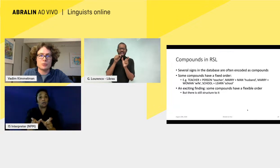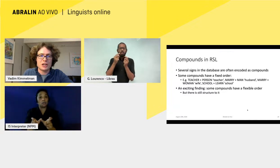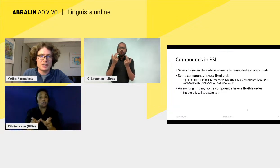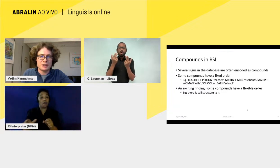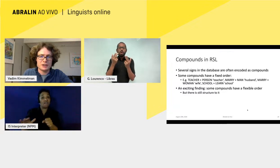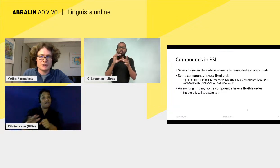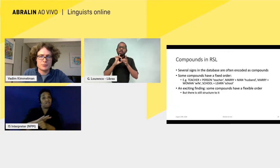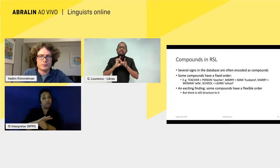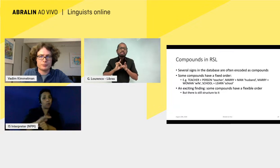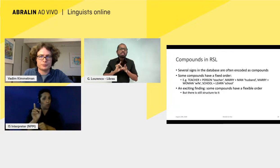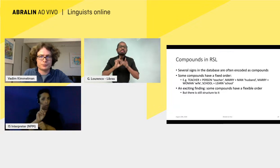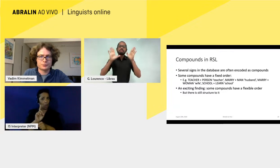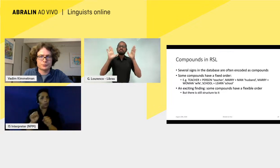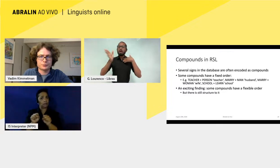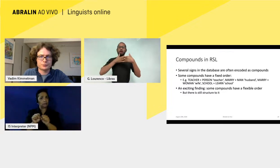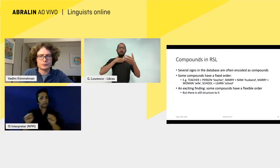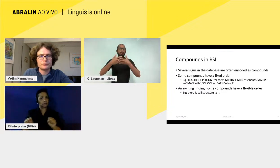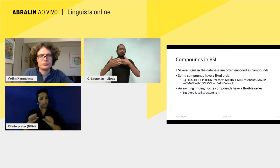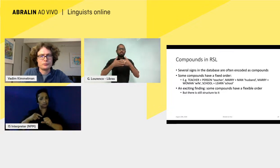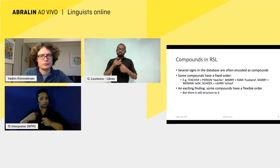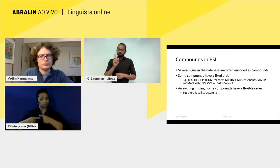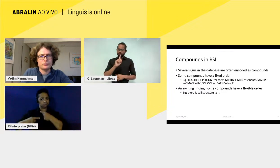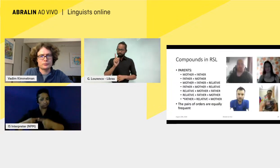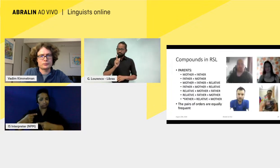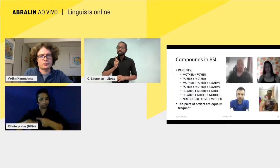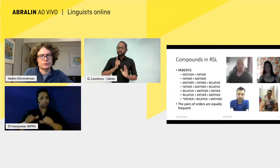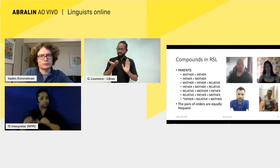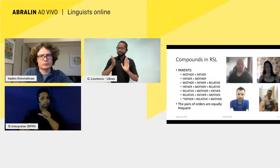is a system behind it.